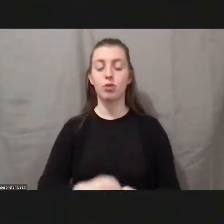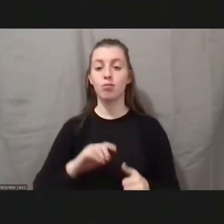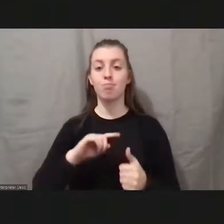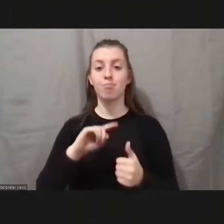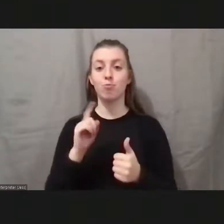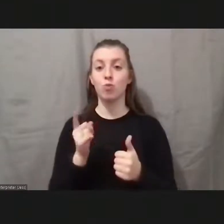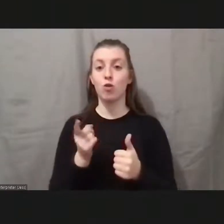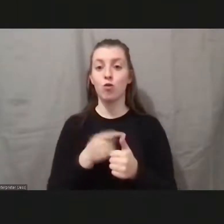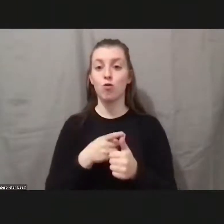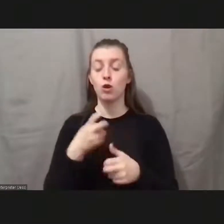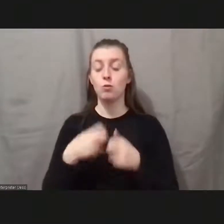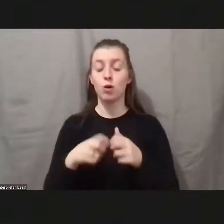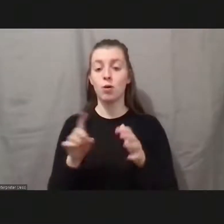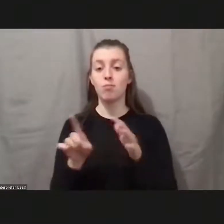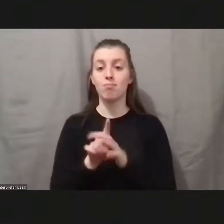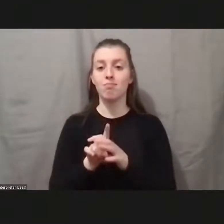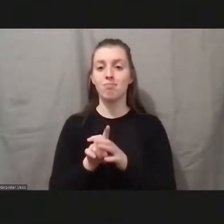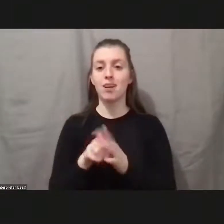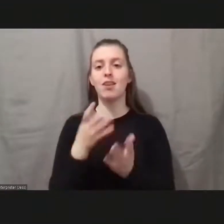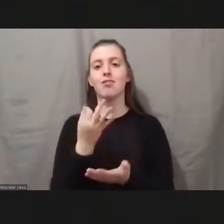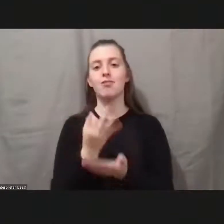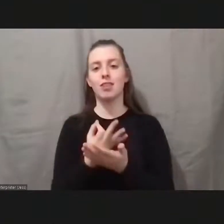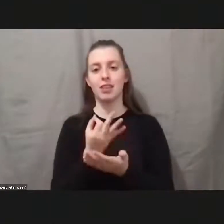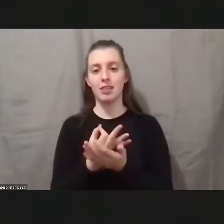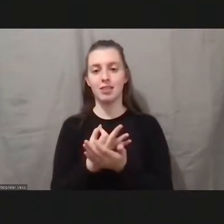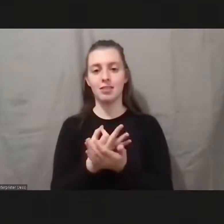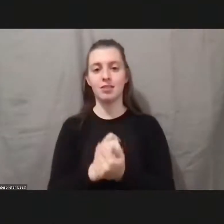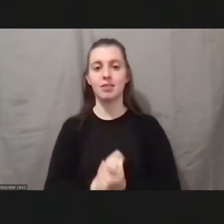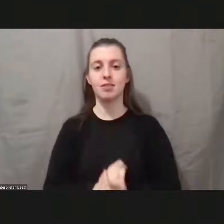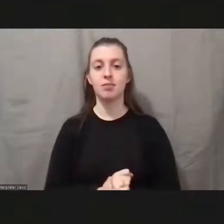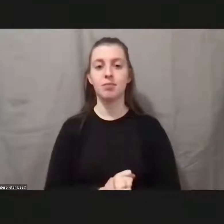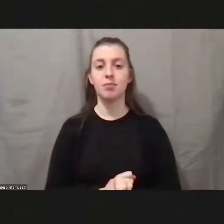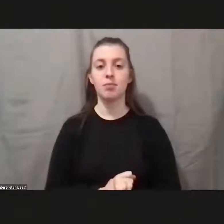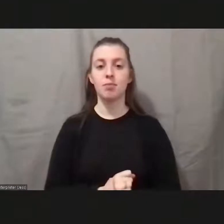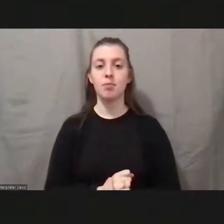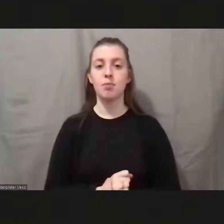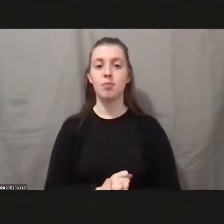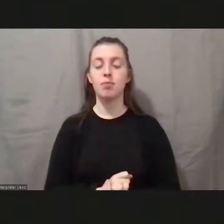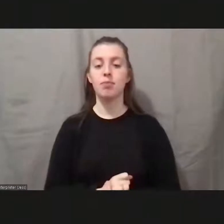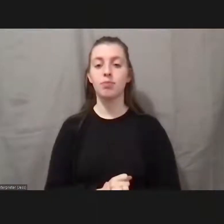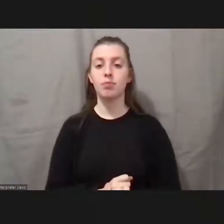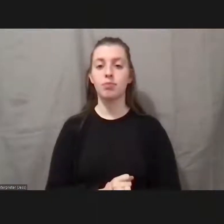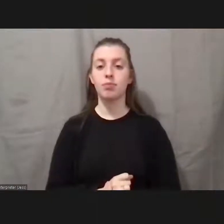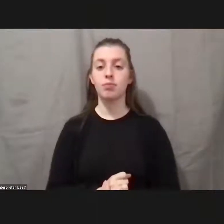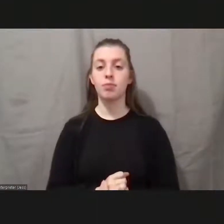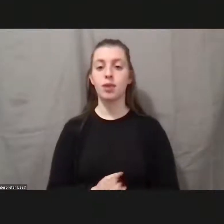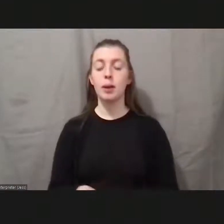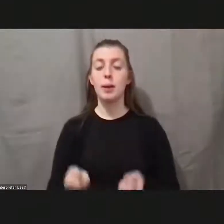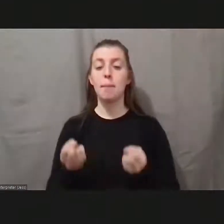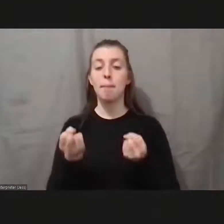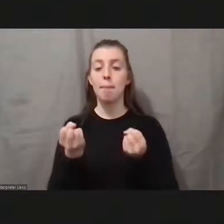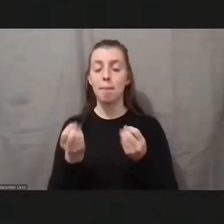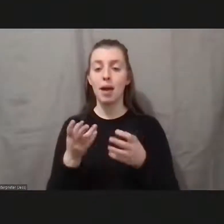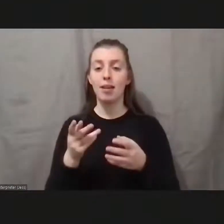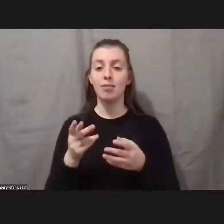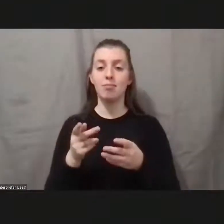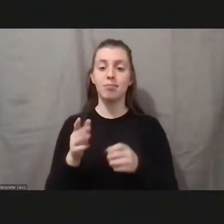finances, because there's a lot of need for built environment changes,